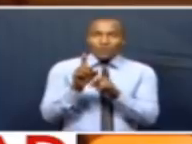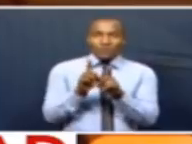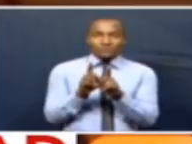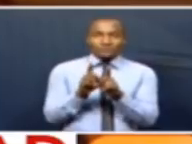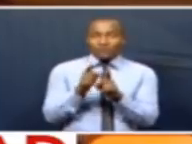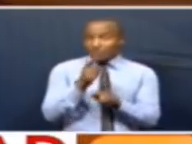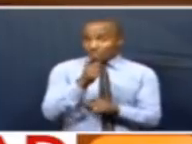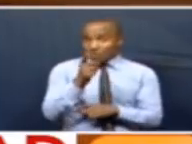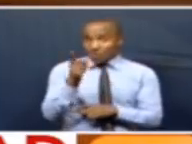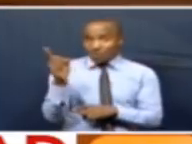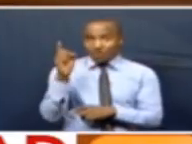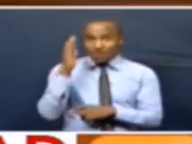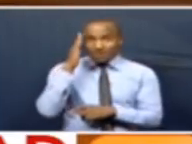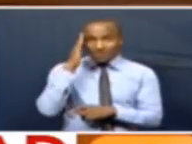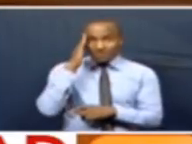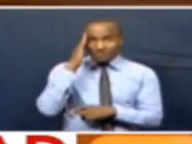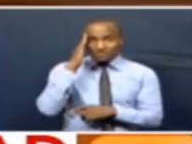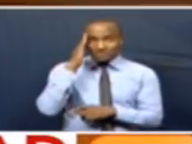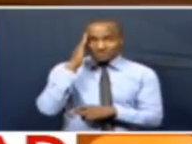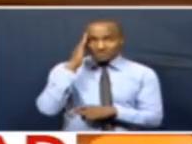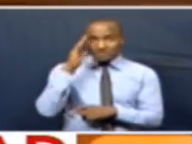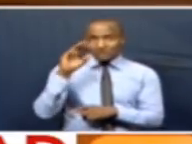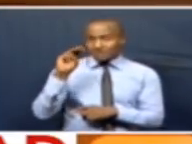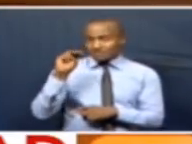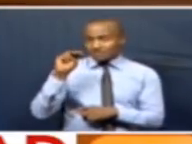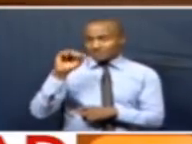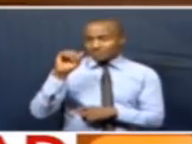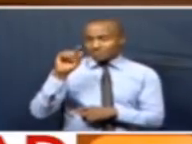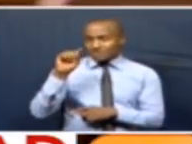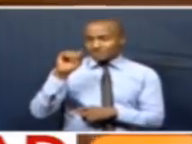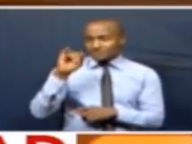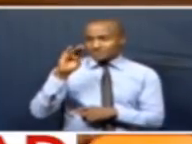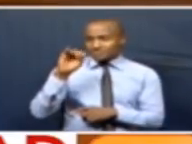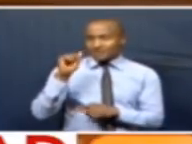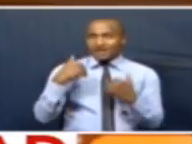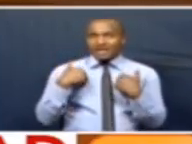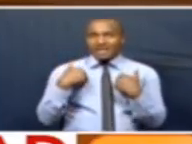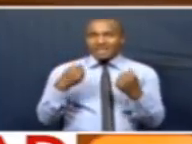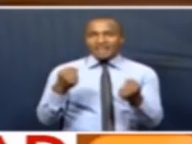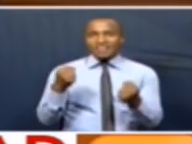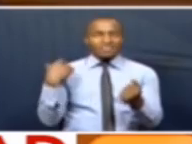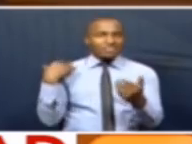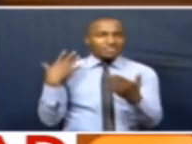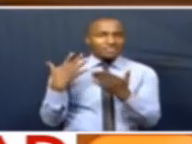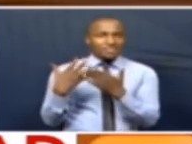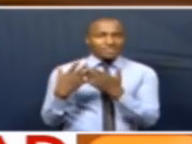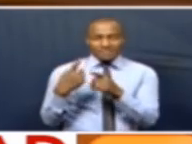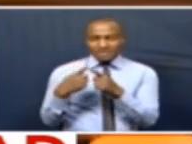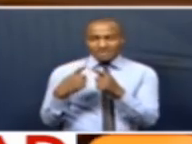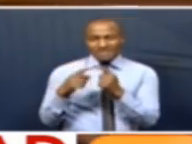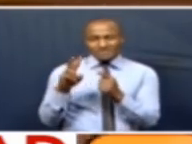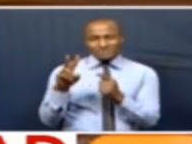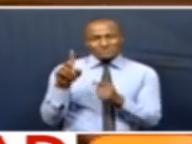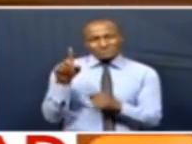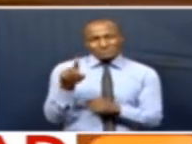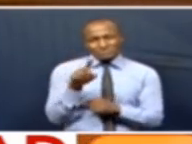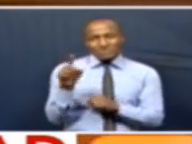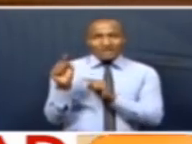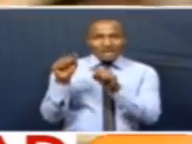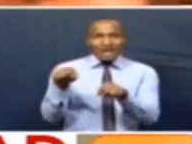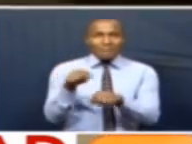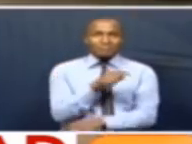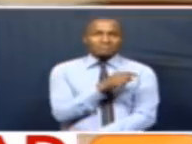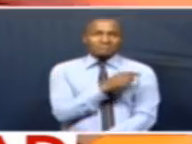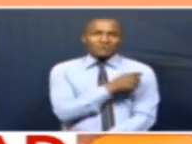knowledge that the veteran politician's health had deteriorated for the past 2 years, what we know is that he has been coming to hospital. He has